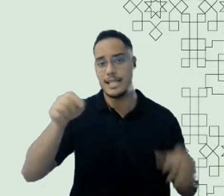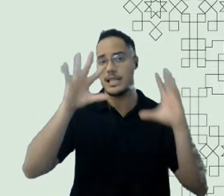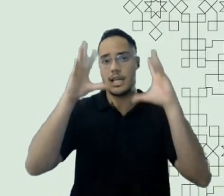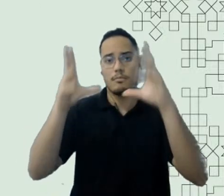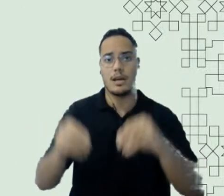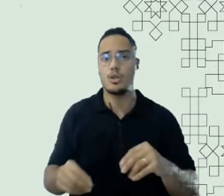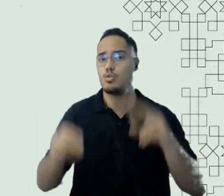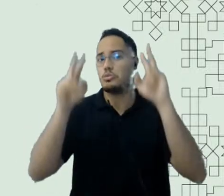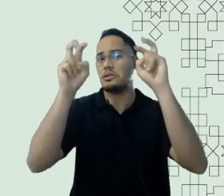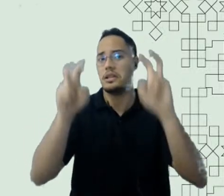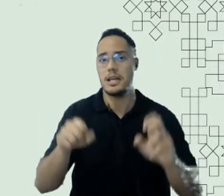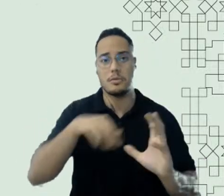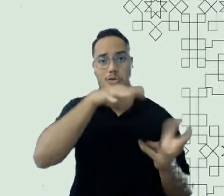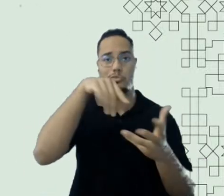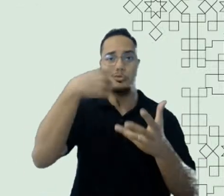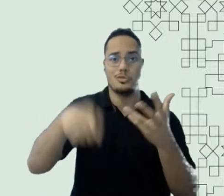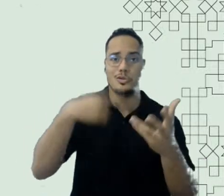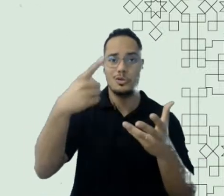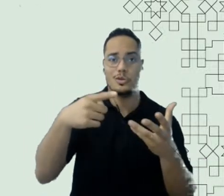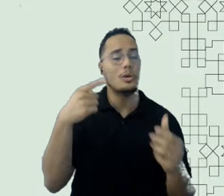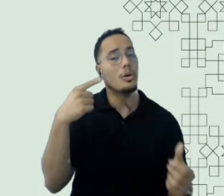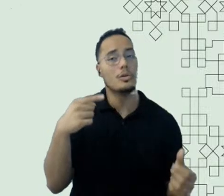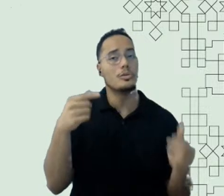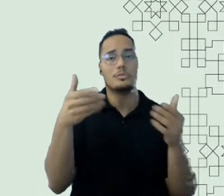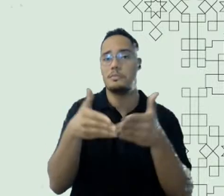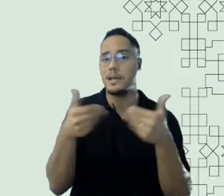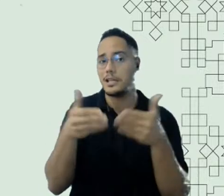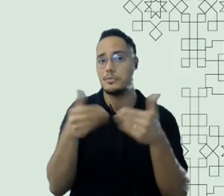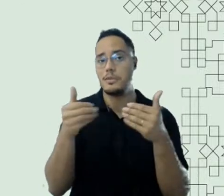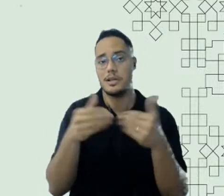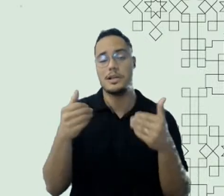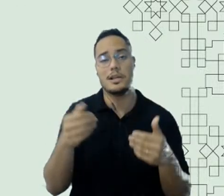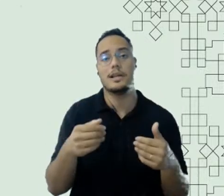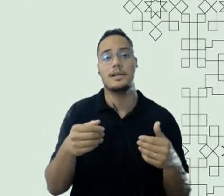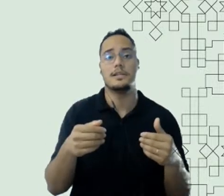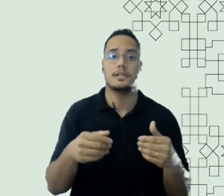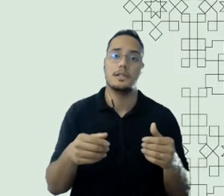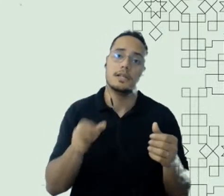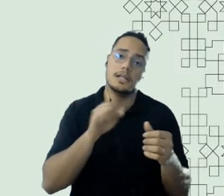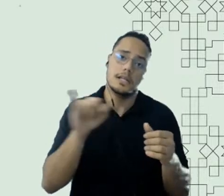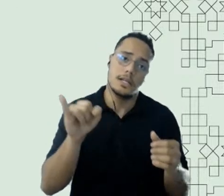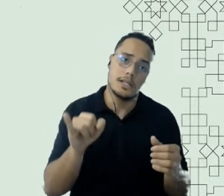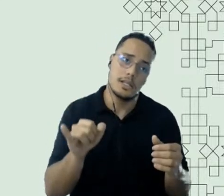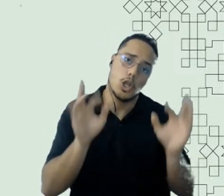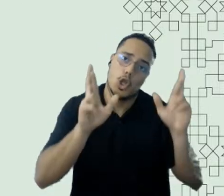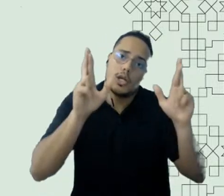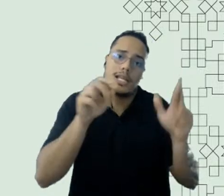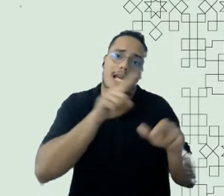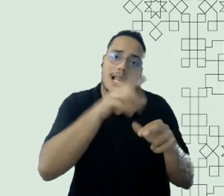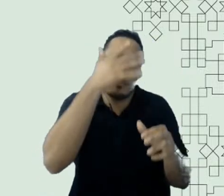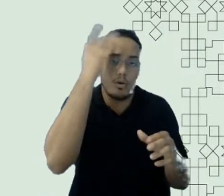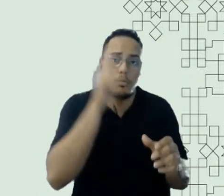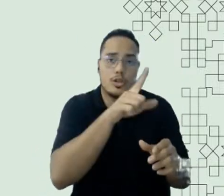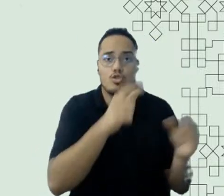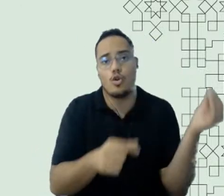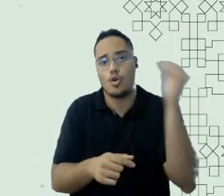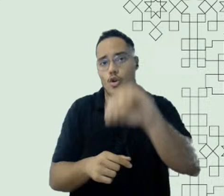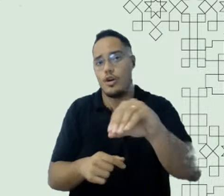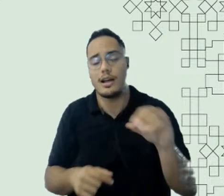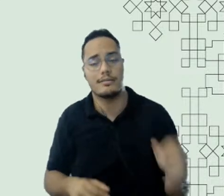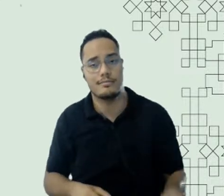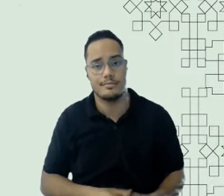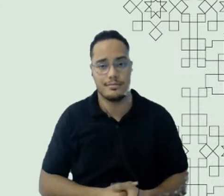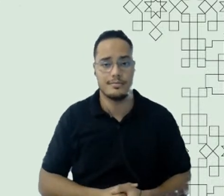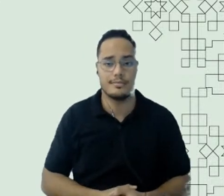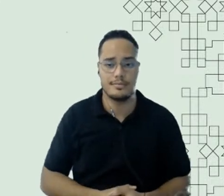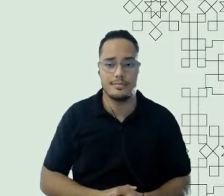that work could be uploaded. Actually, the way it's and yes, and so some critique